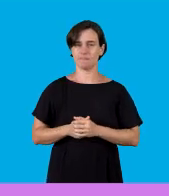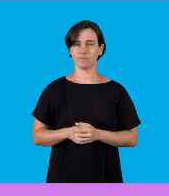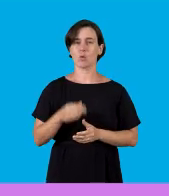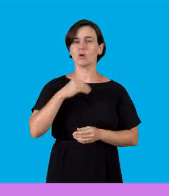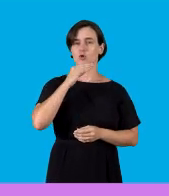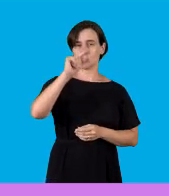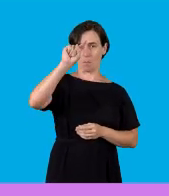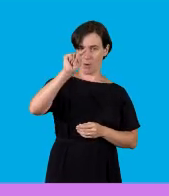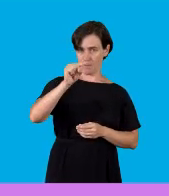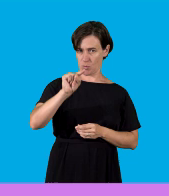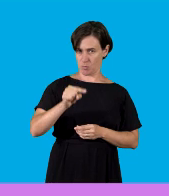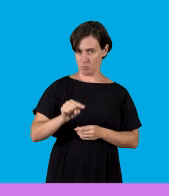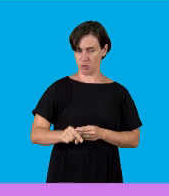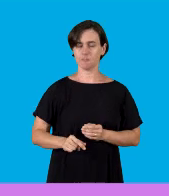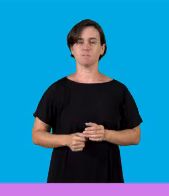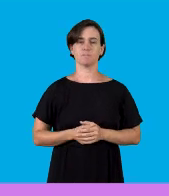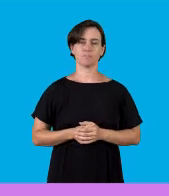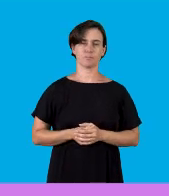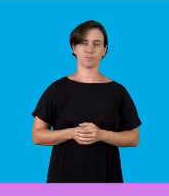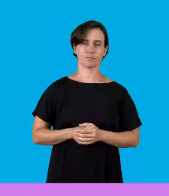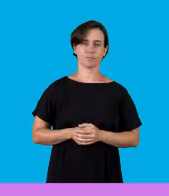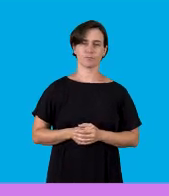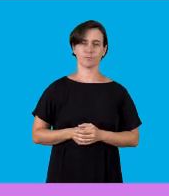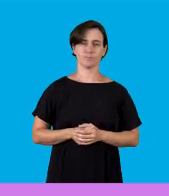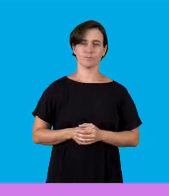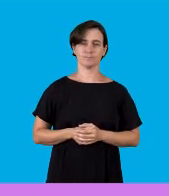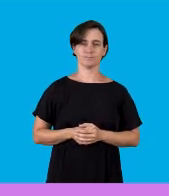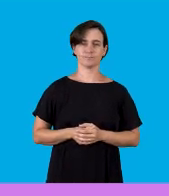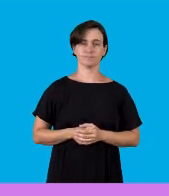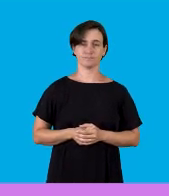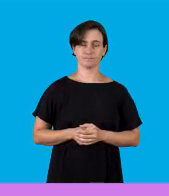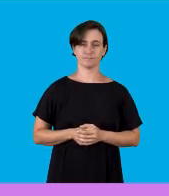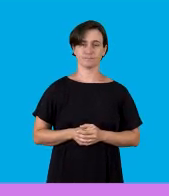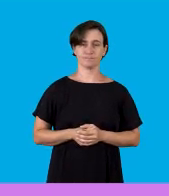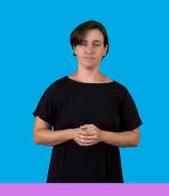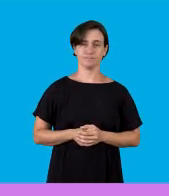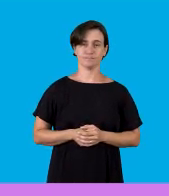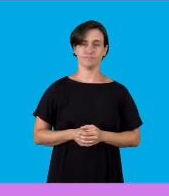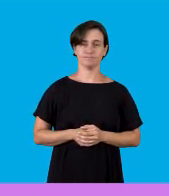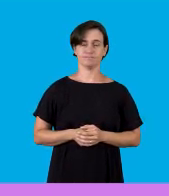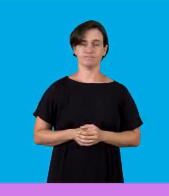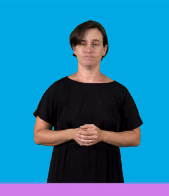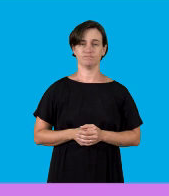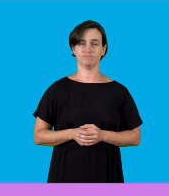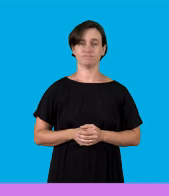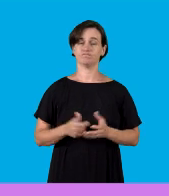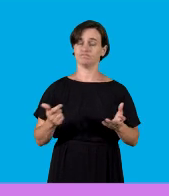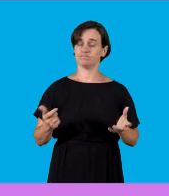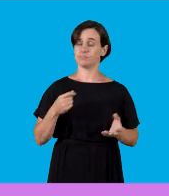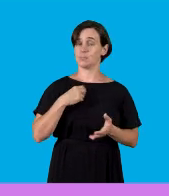directions. Okay, so from entrance 1, so we say I will write entrance 1, she will